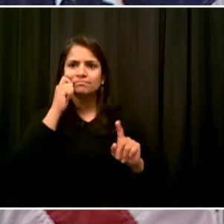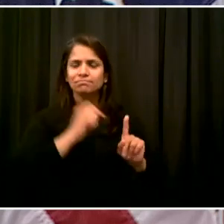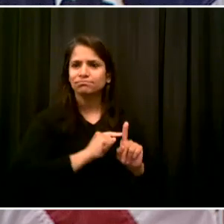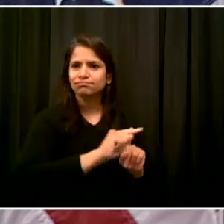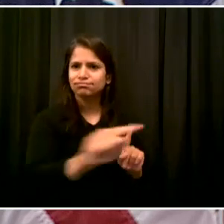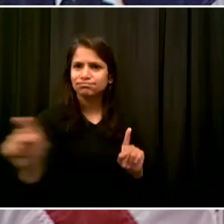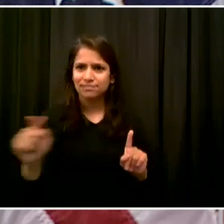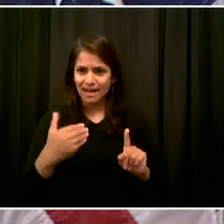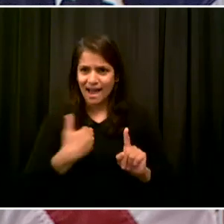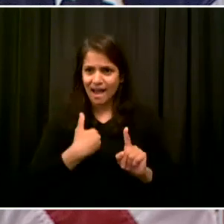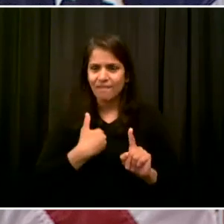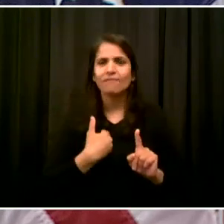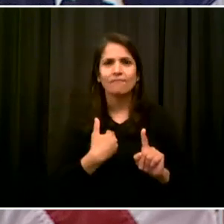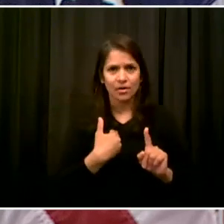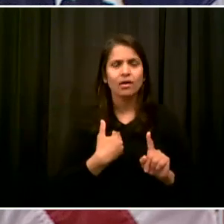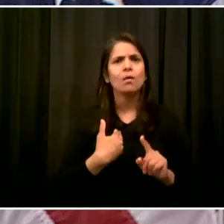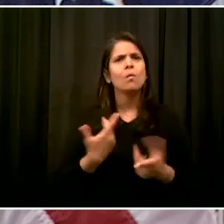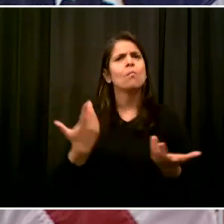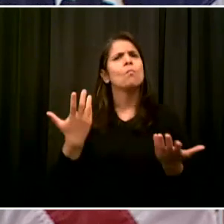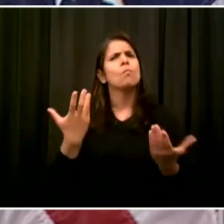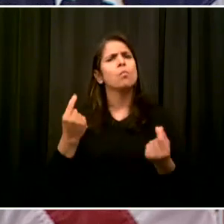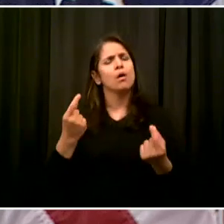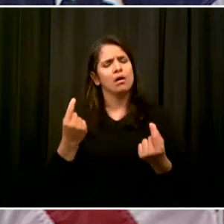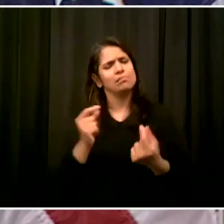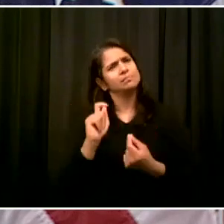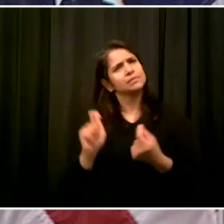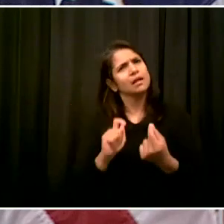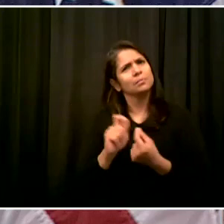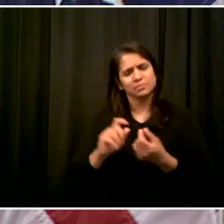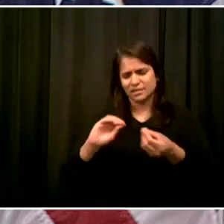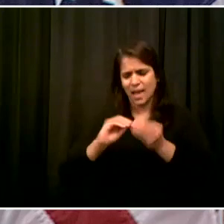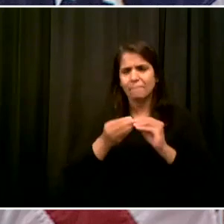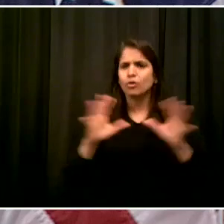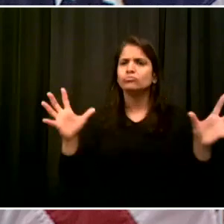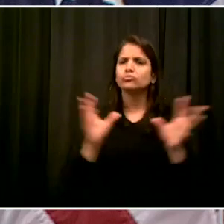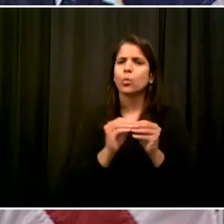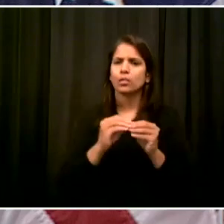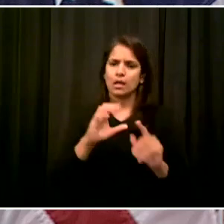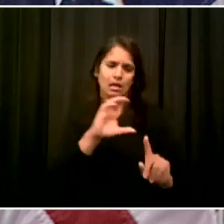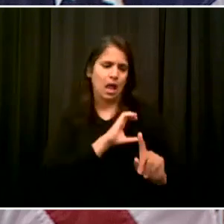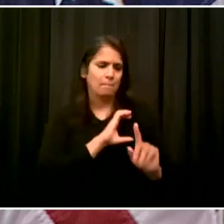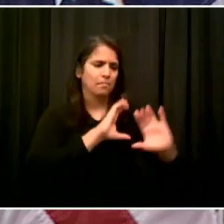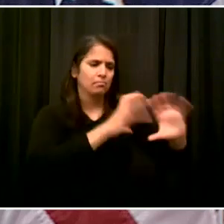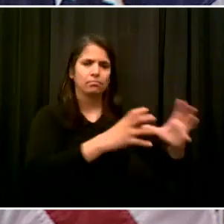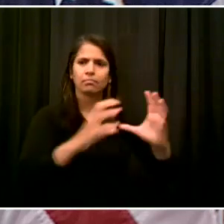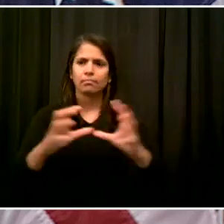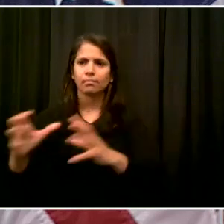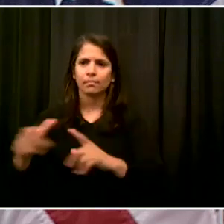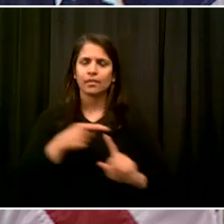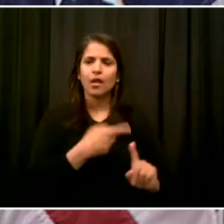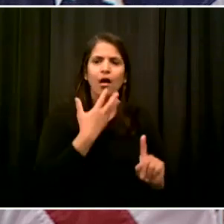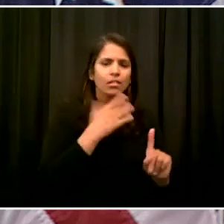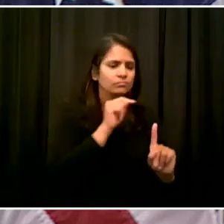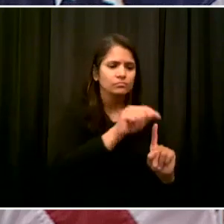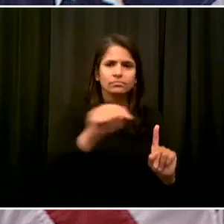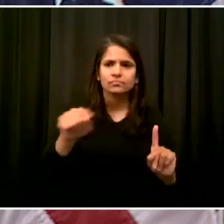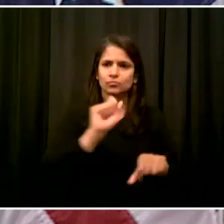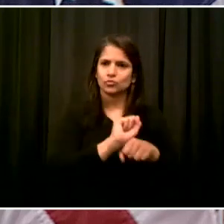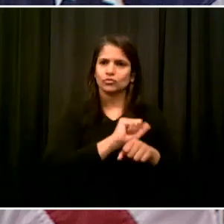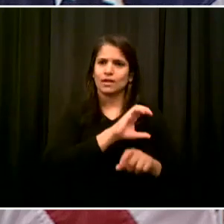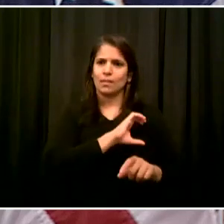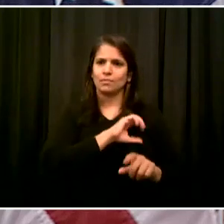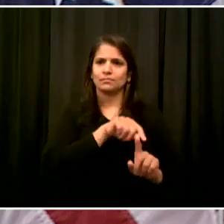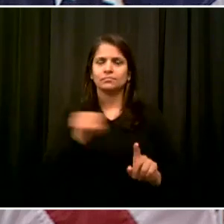Commissioner Shea may, and I'll turn to him in a moment, may know the exact numbers, and if he does, great, and if not, we will get it to